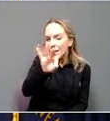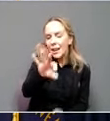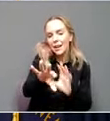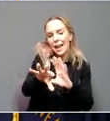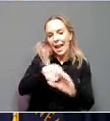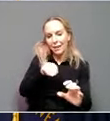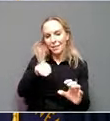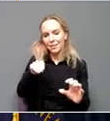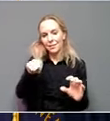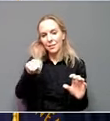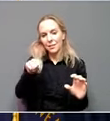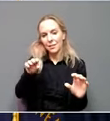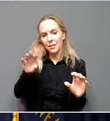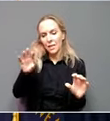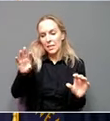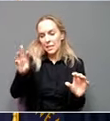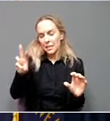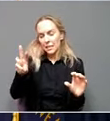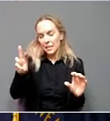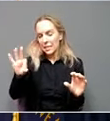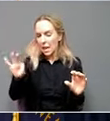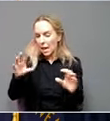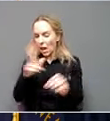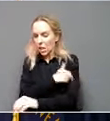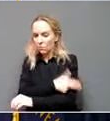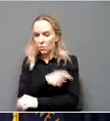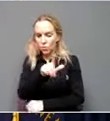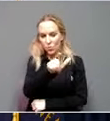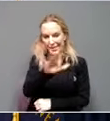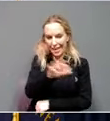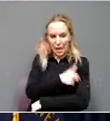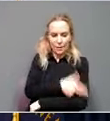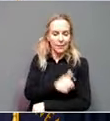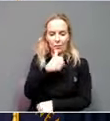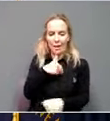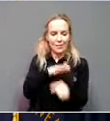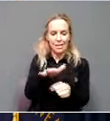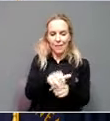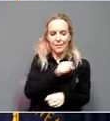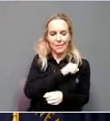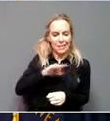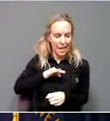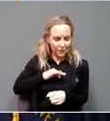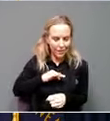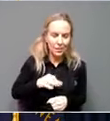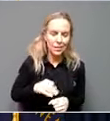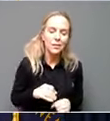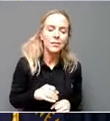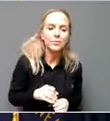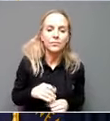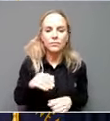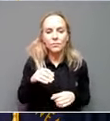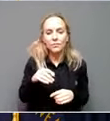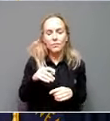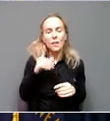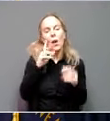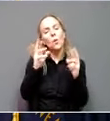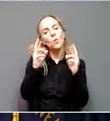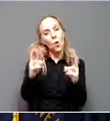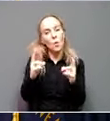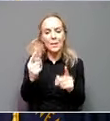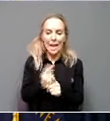staffing shortages, lowest amount in a while. And this may be weekend reporting. I hope it's accurate